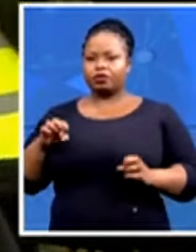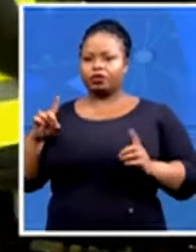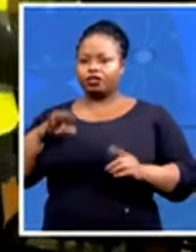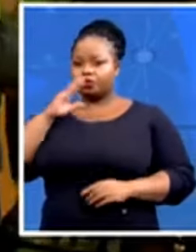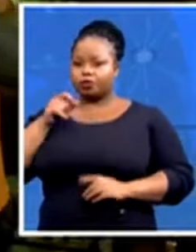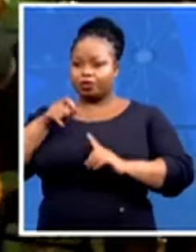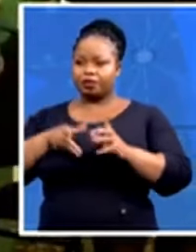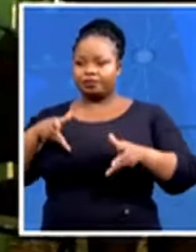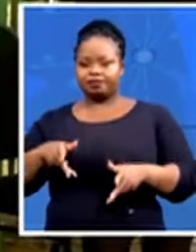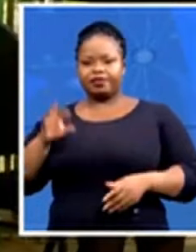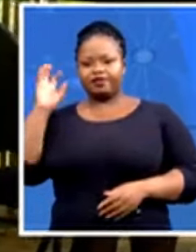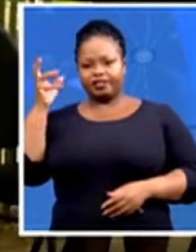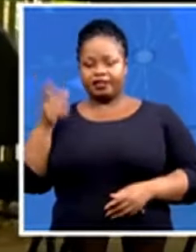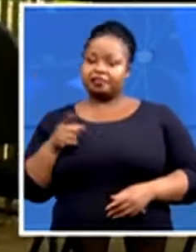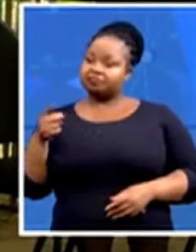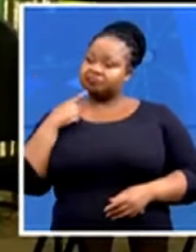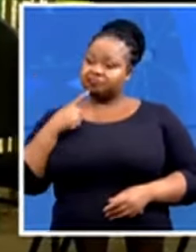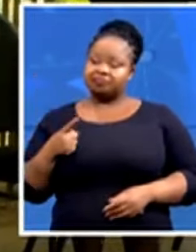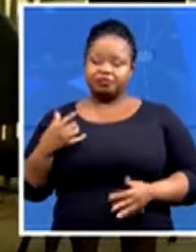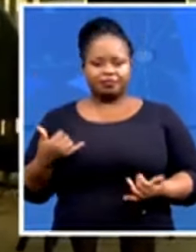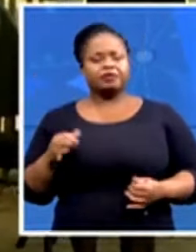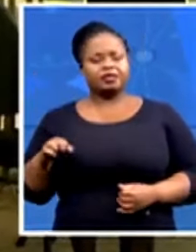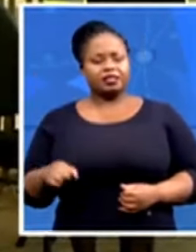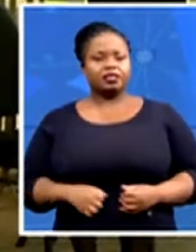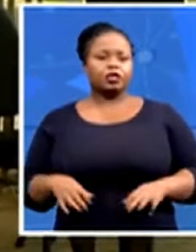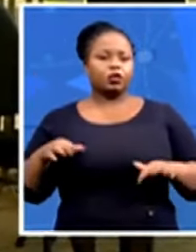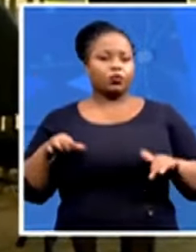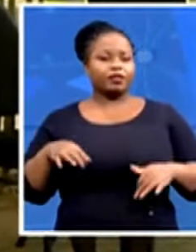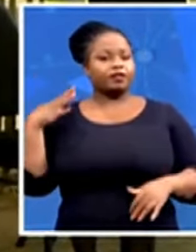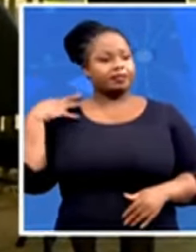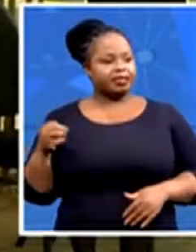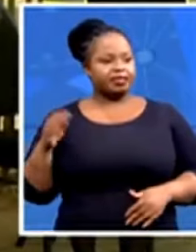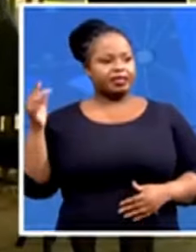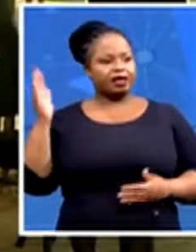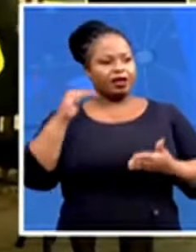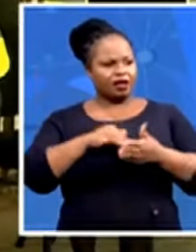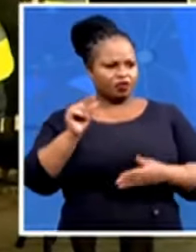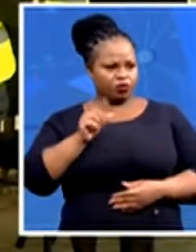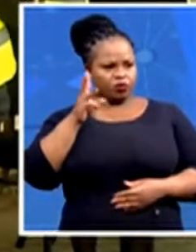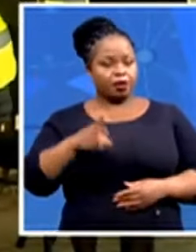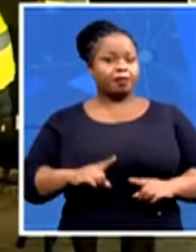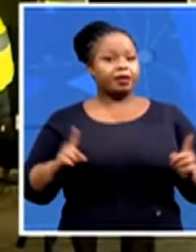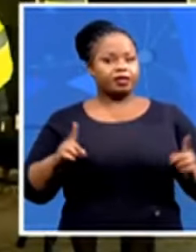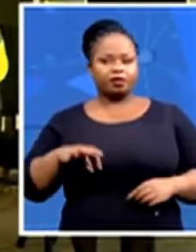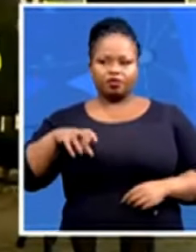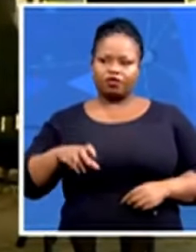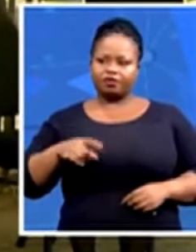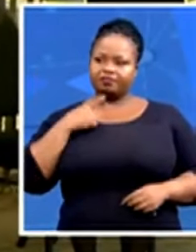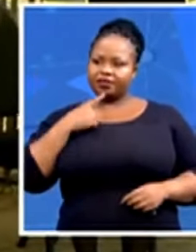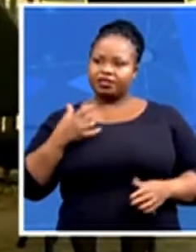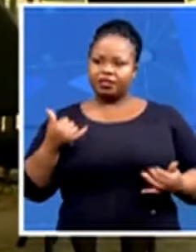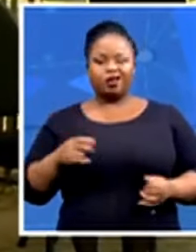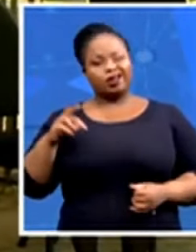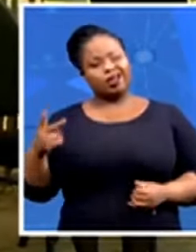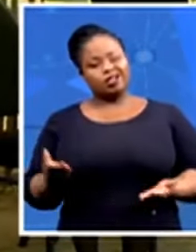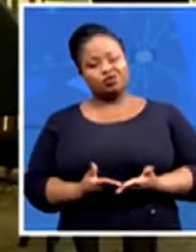of course they're waiting for the minister to arrive. However, as the province is saying that there's some schools that are ready to receive full